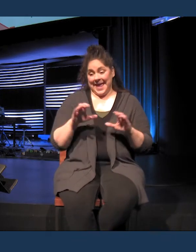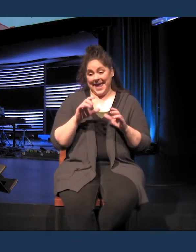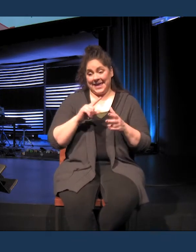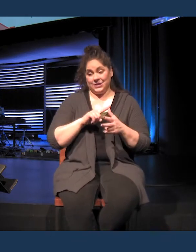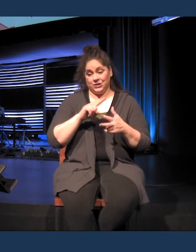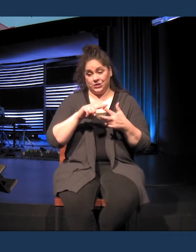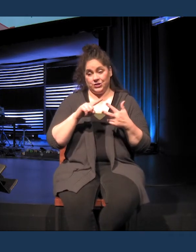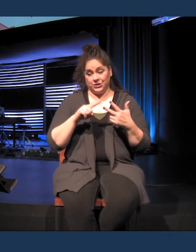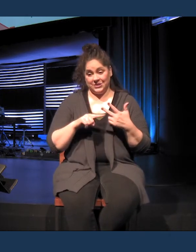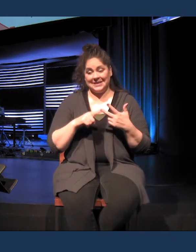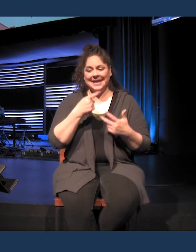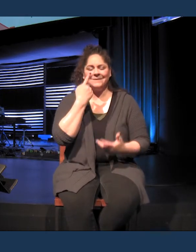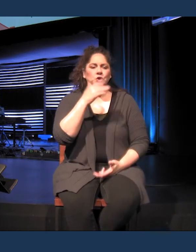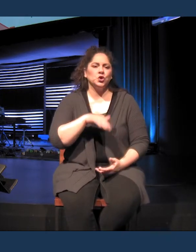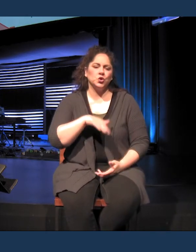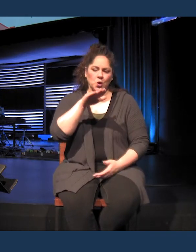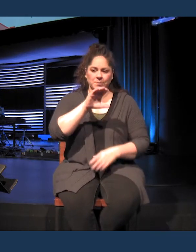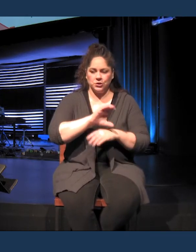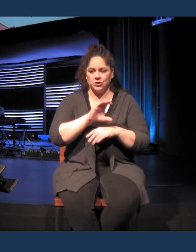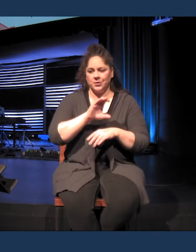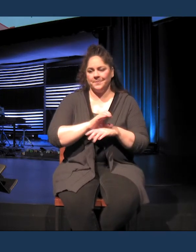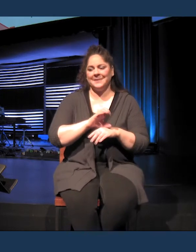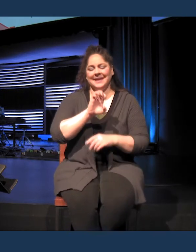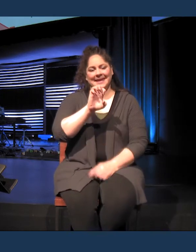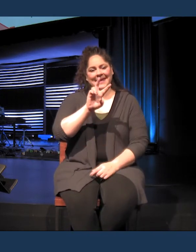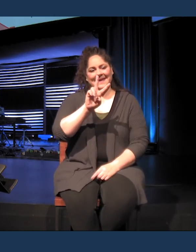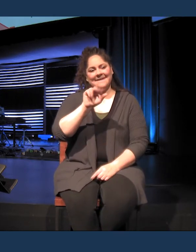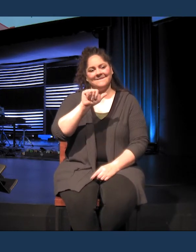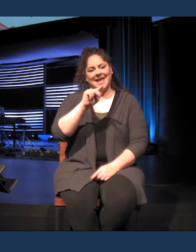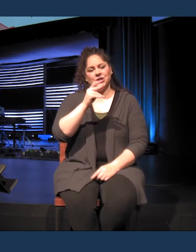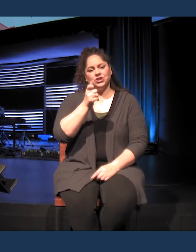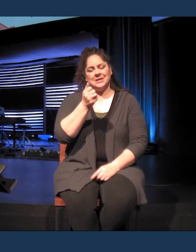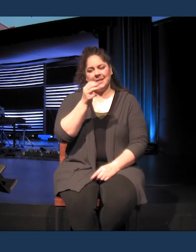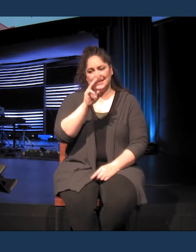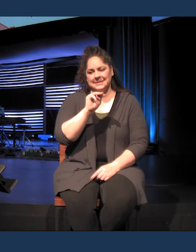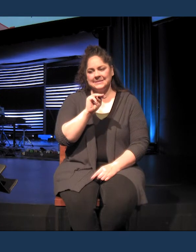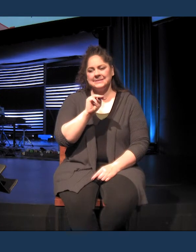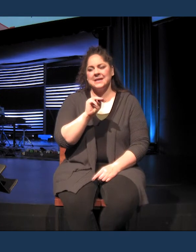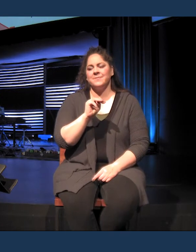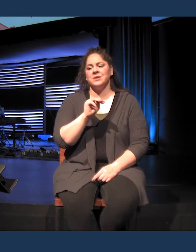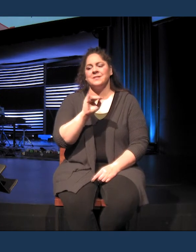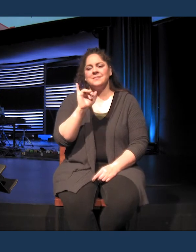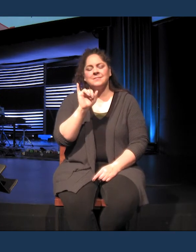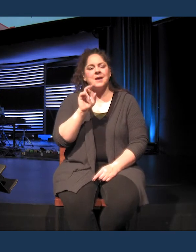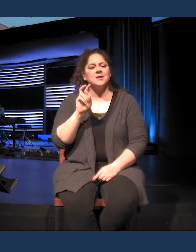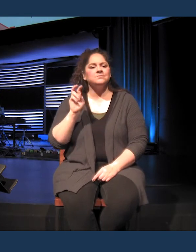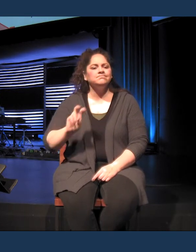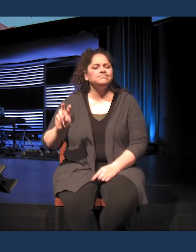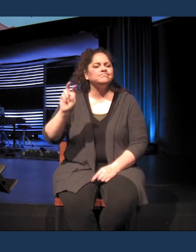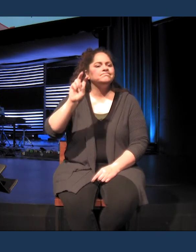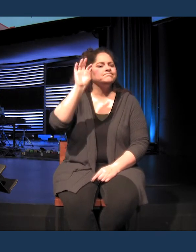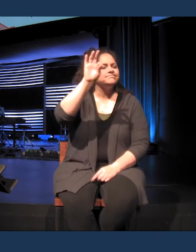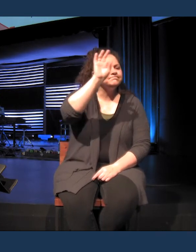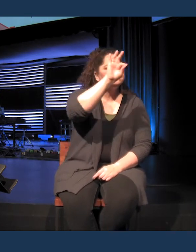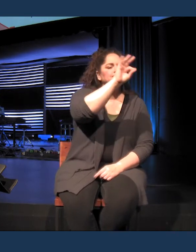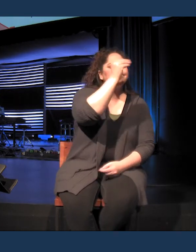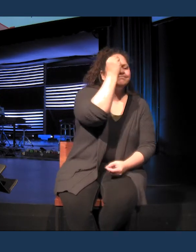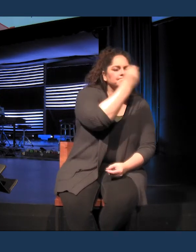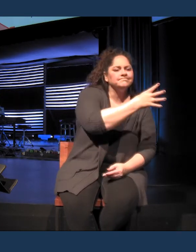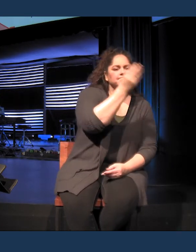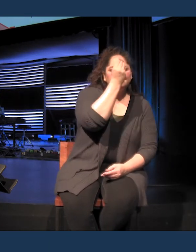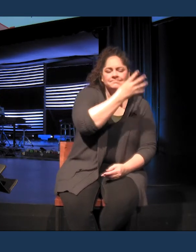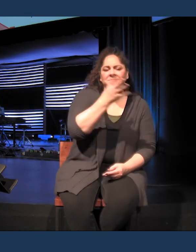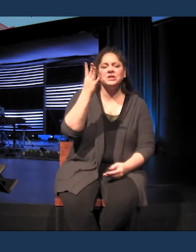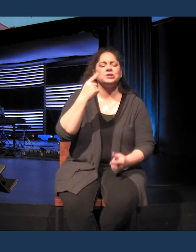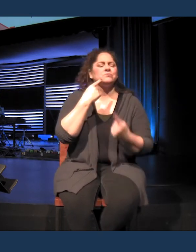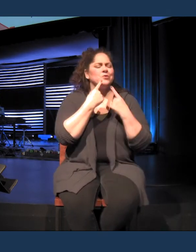familiar to you if you've grown up in church. First one is evangelism. Evangelism, go and make disciples. It means to proclaim this good